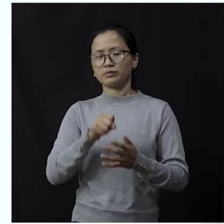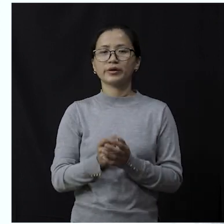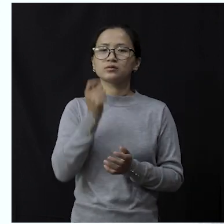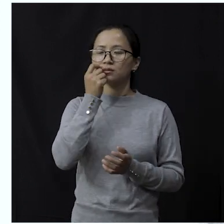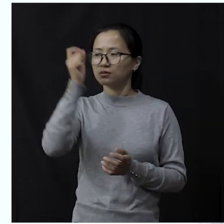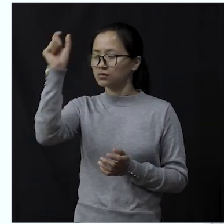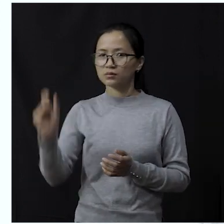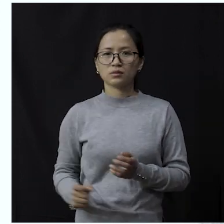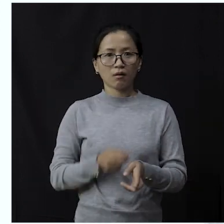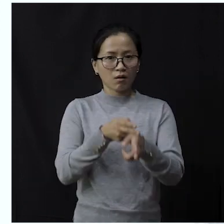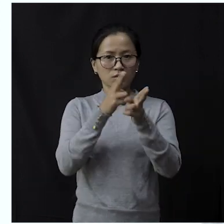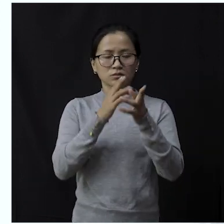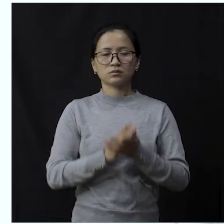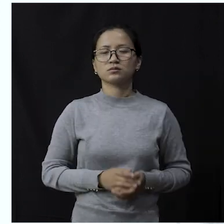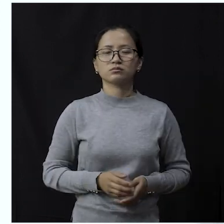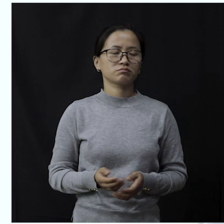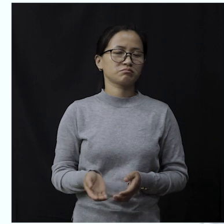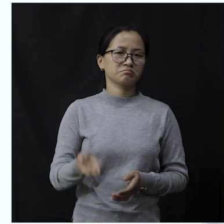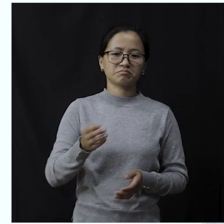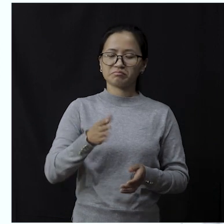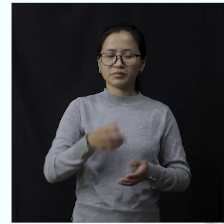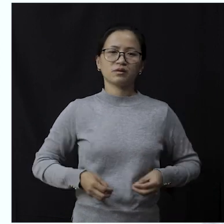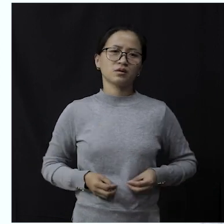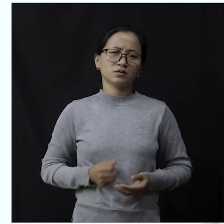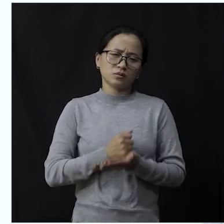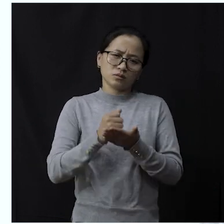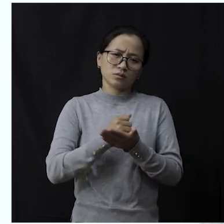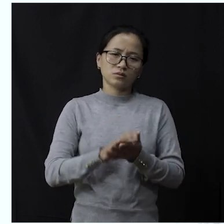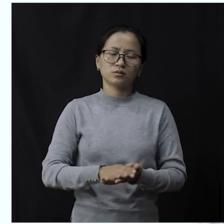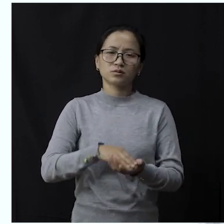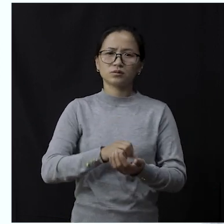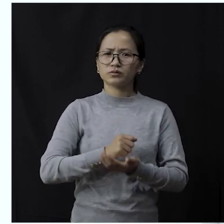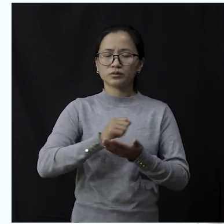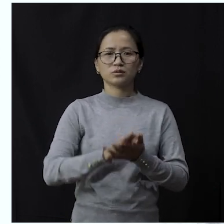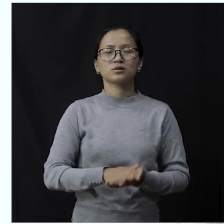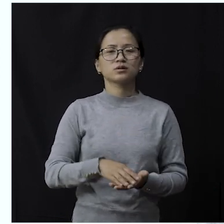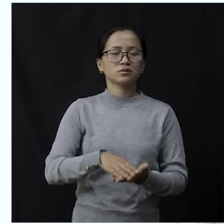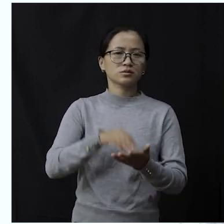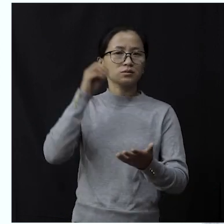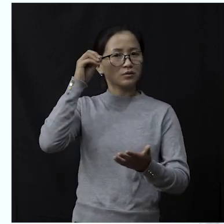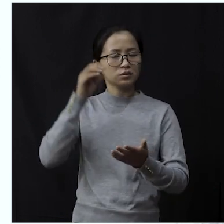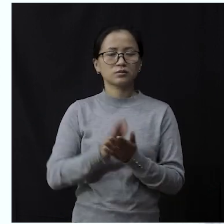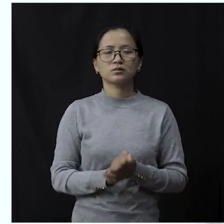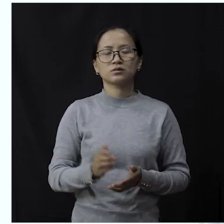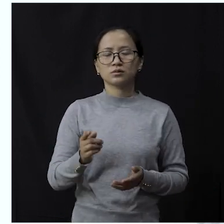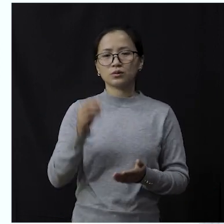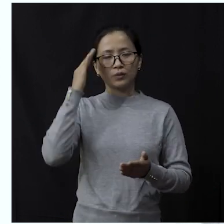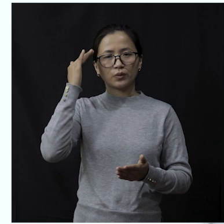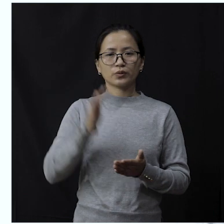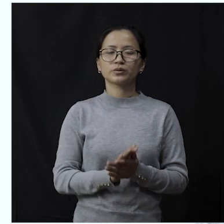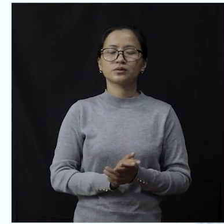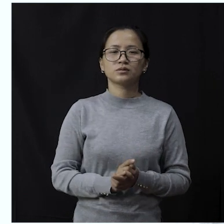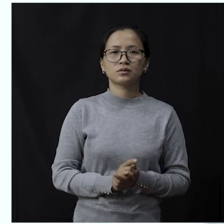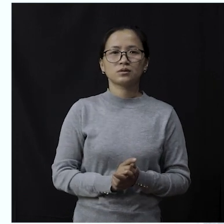hunter. But they did not give up like that. We should learn a lesson from these 2 young hornbills. They started pecking harder,